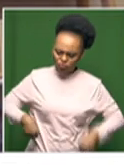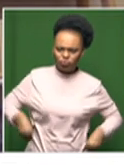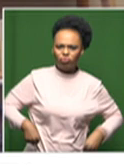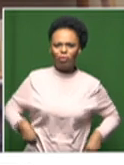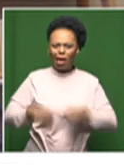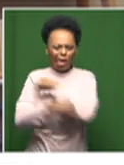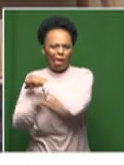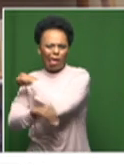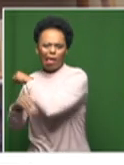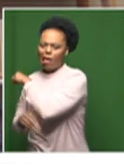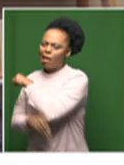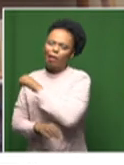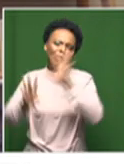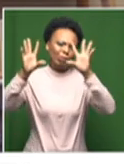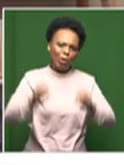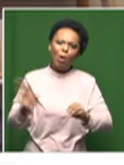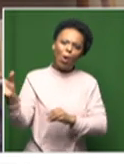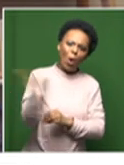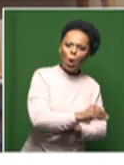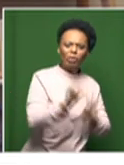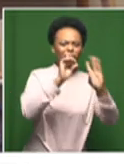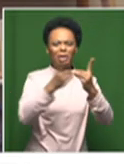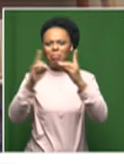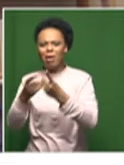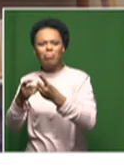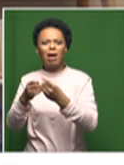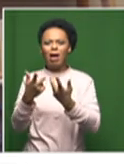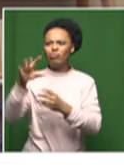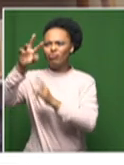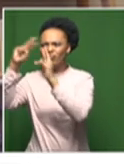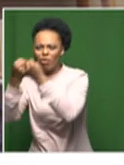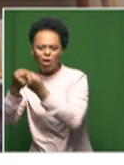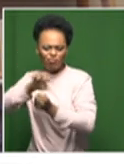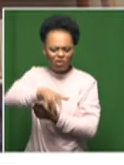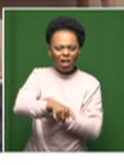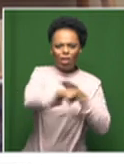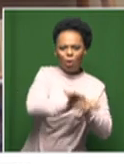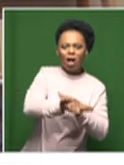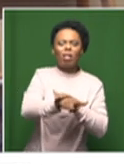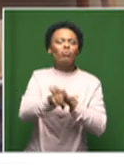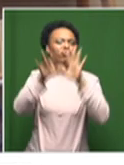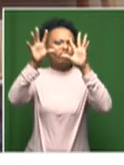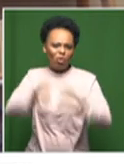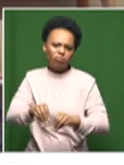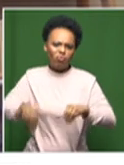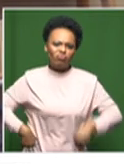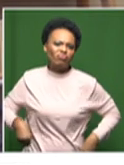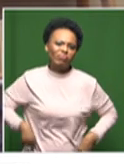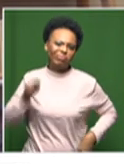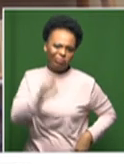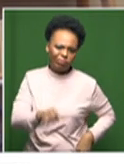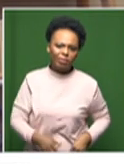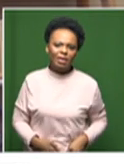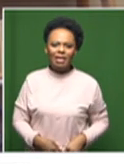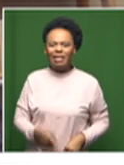that's happening at all levels of our government. So that's another very important step that must be taken at all levels. But of course, it's not just a single step.